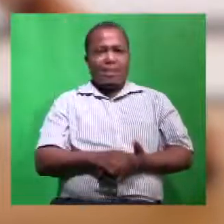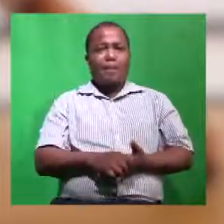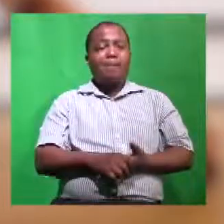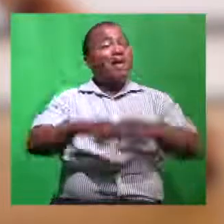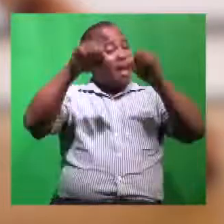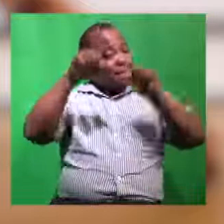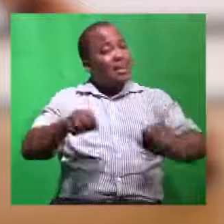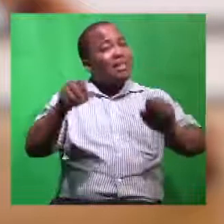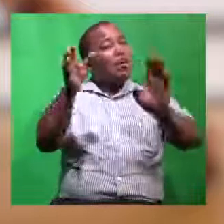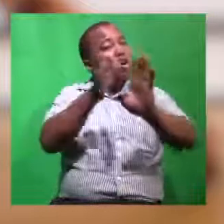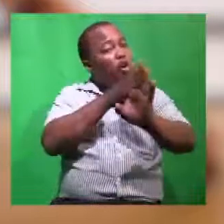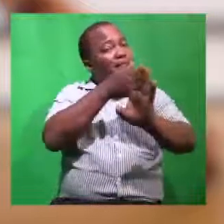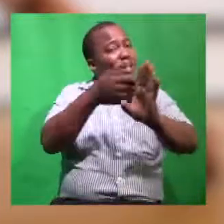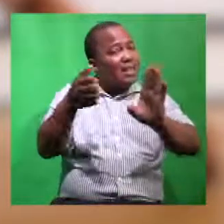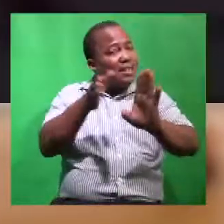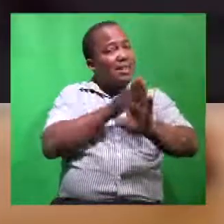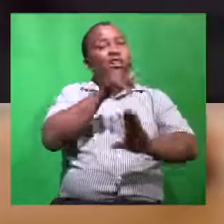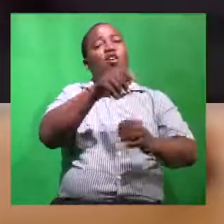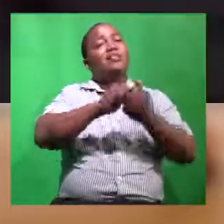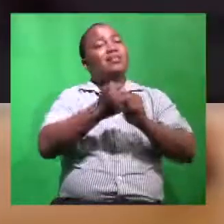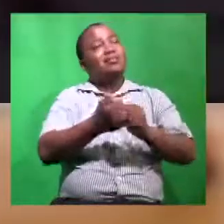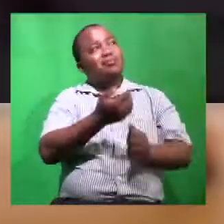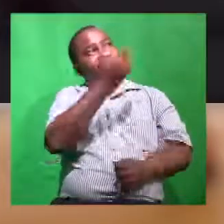consultation before getting this incident.